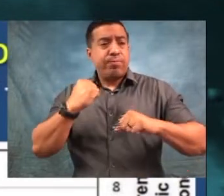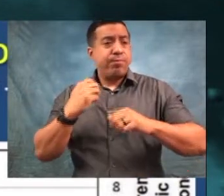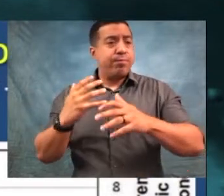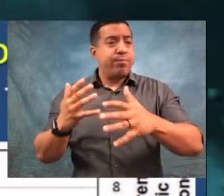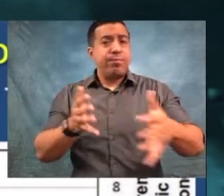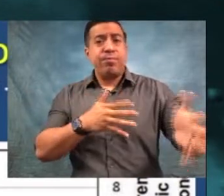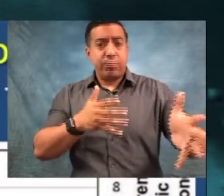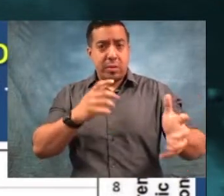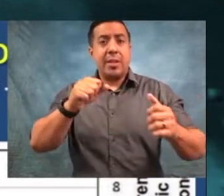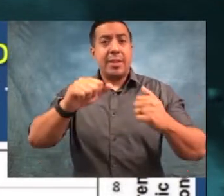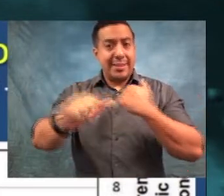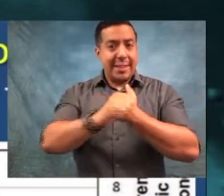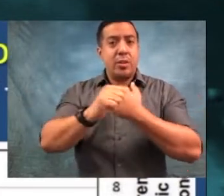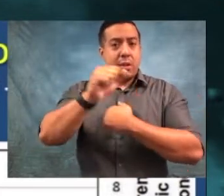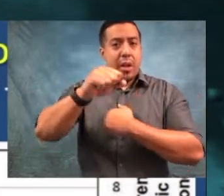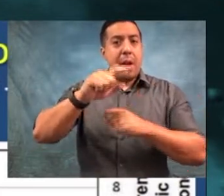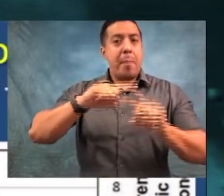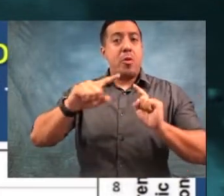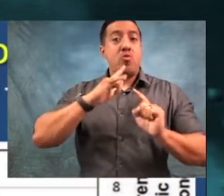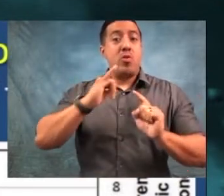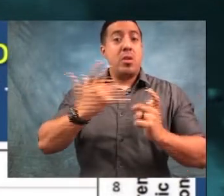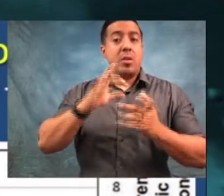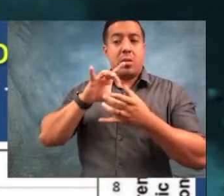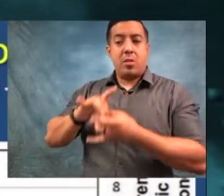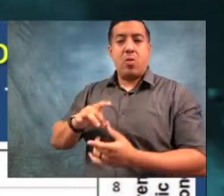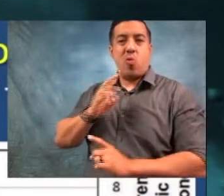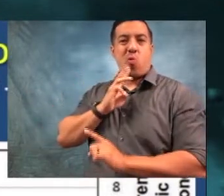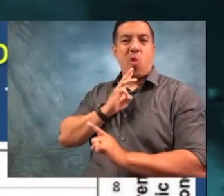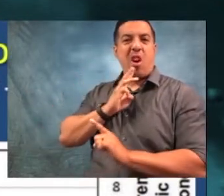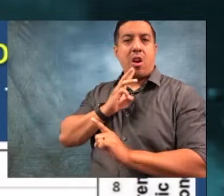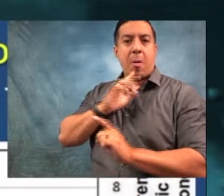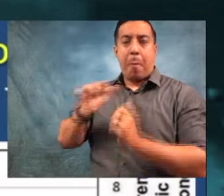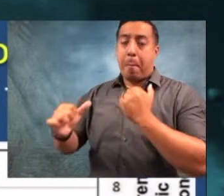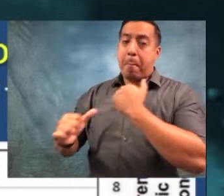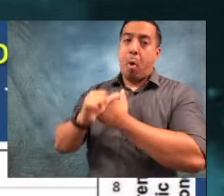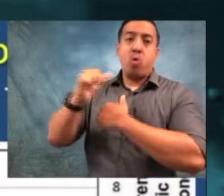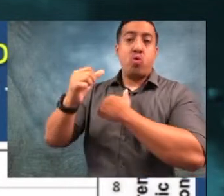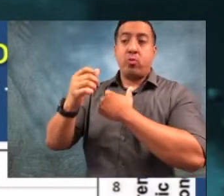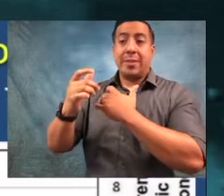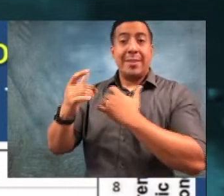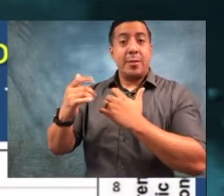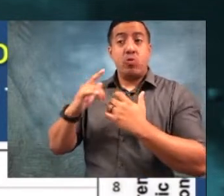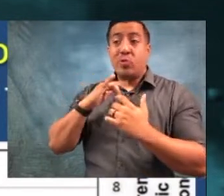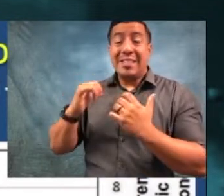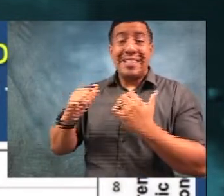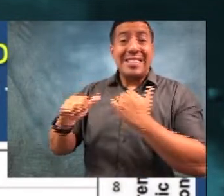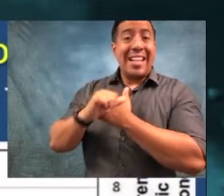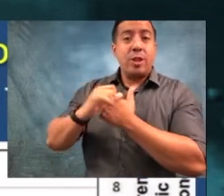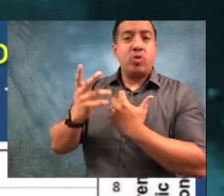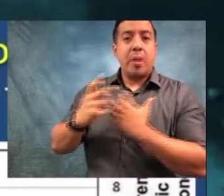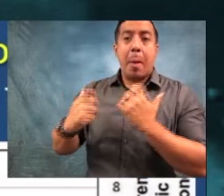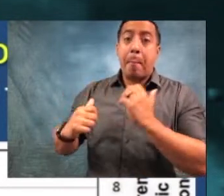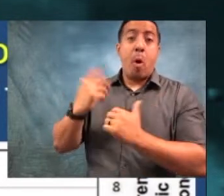be dangerous and deadly. But it really is the water-related hazards that are the most dangerous.